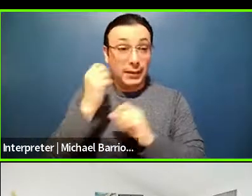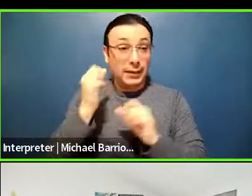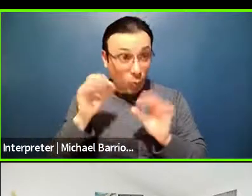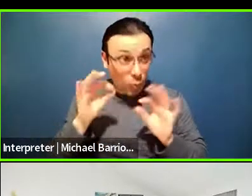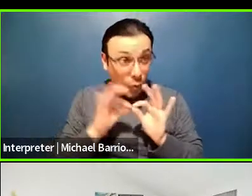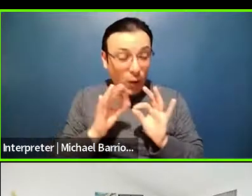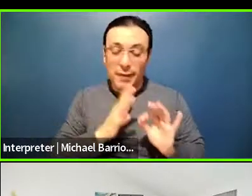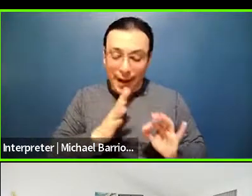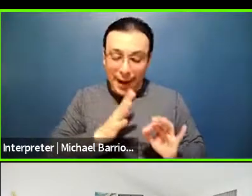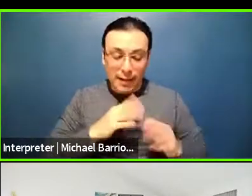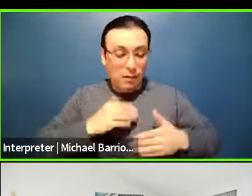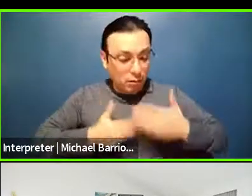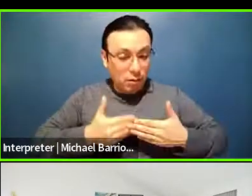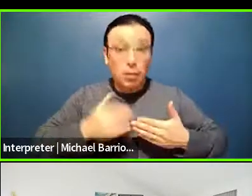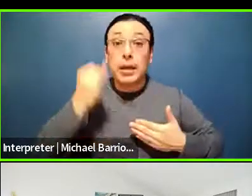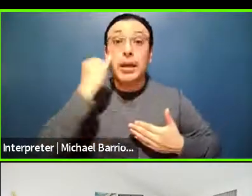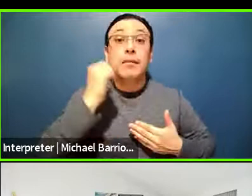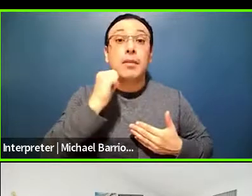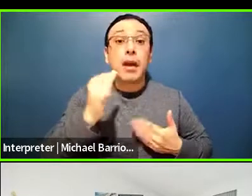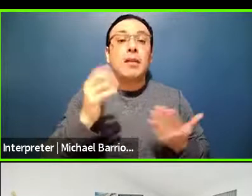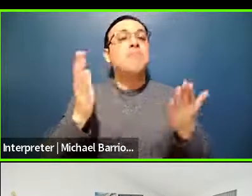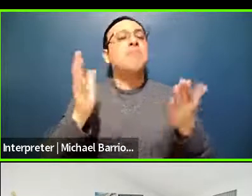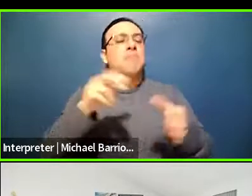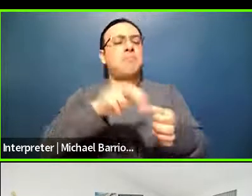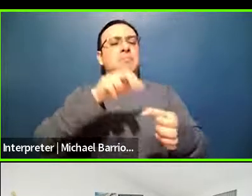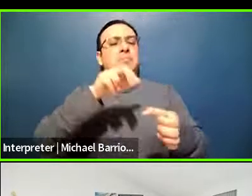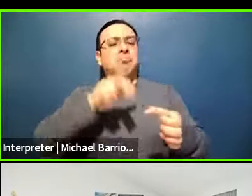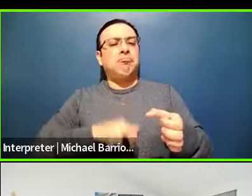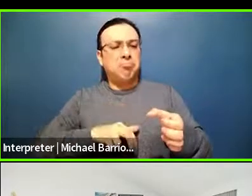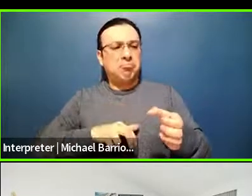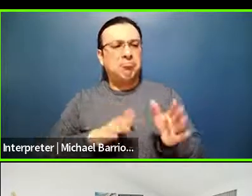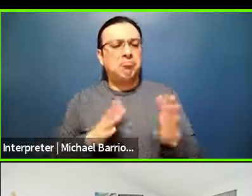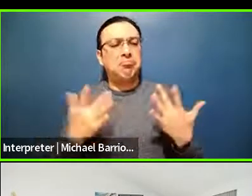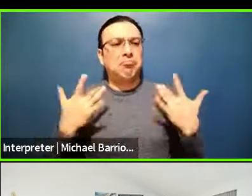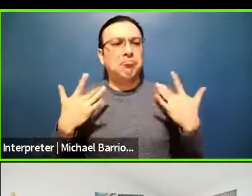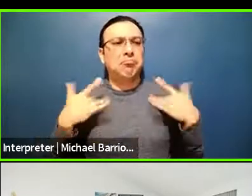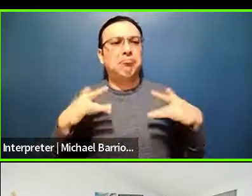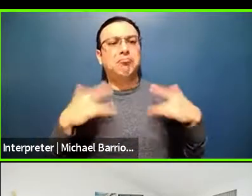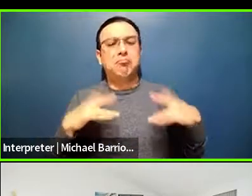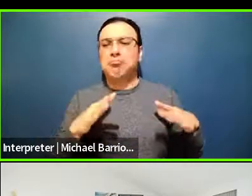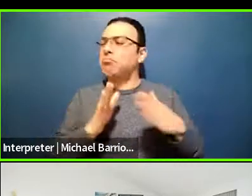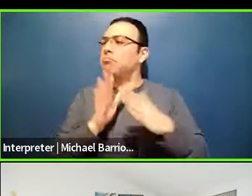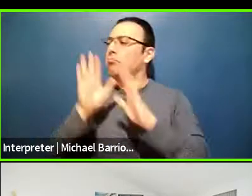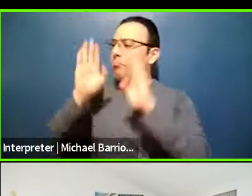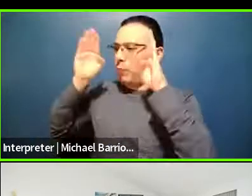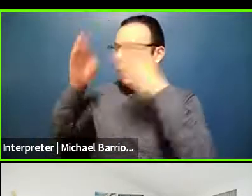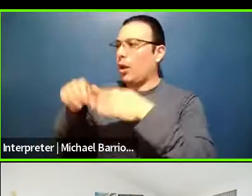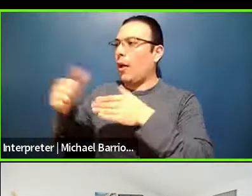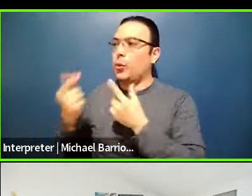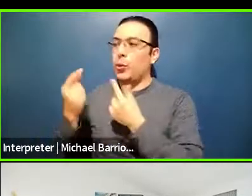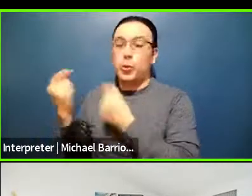maybe not, spend this energy on this particular fight?